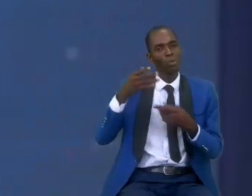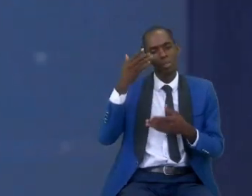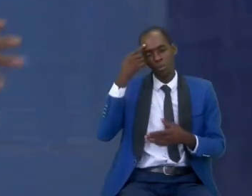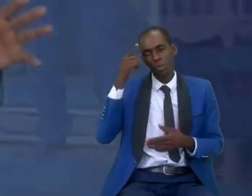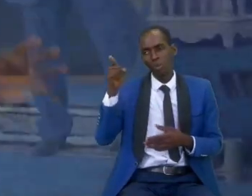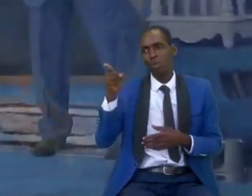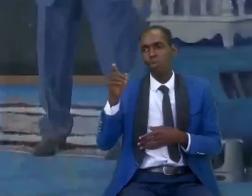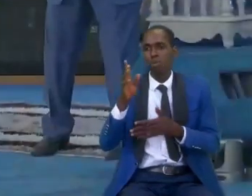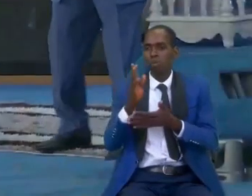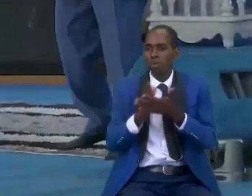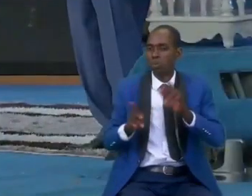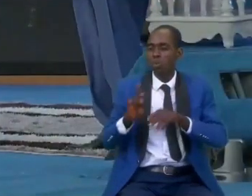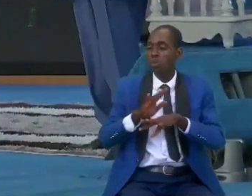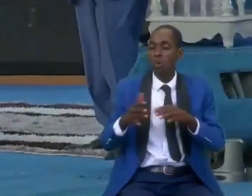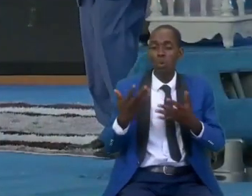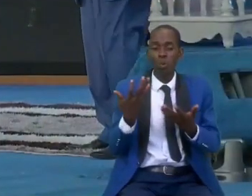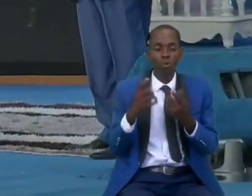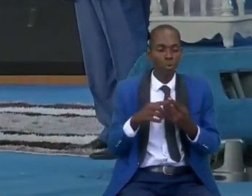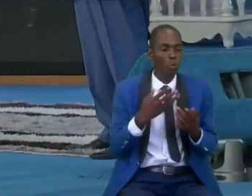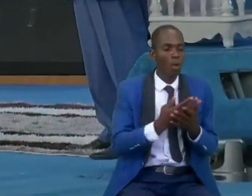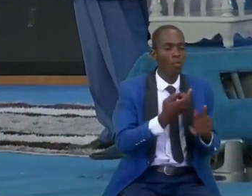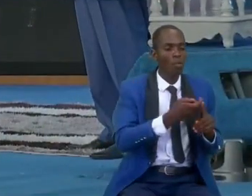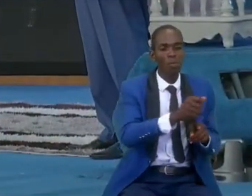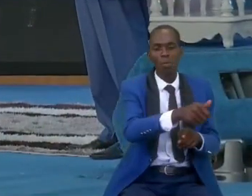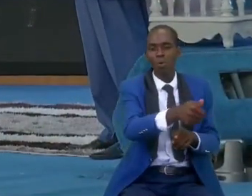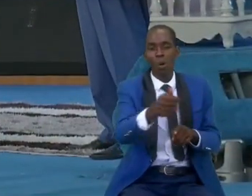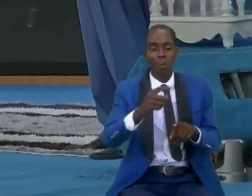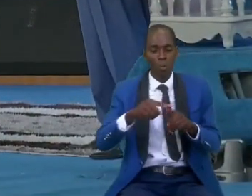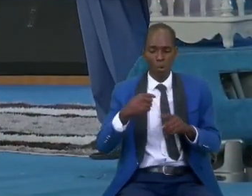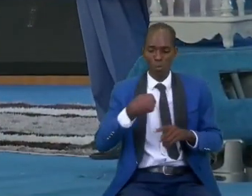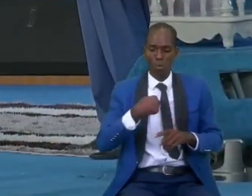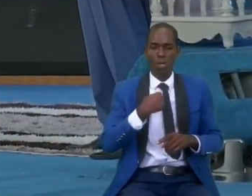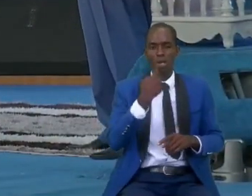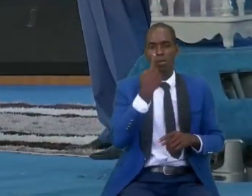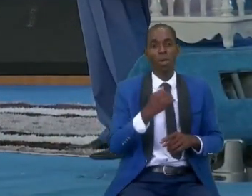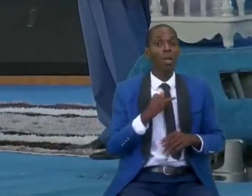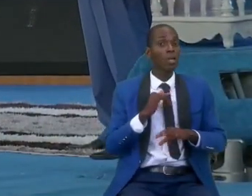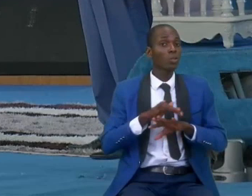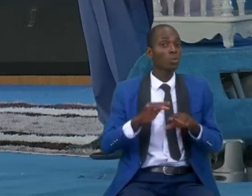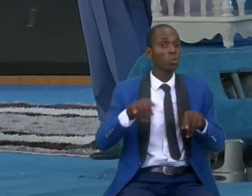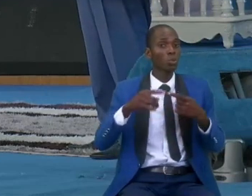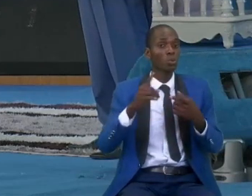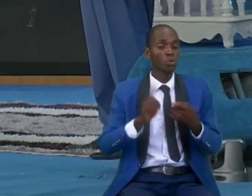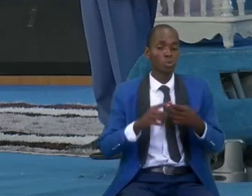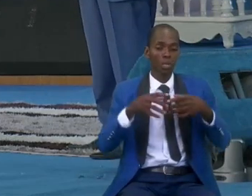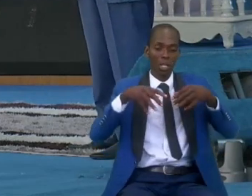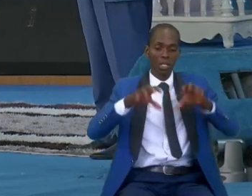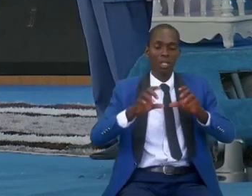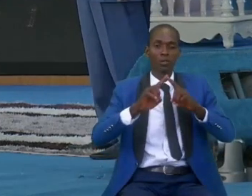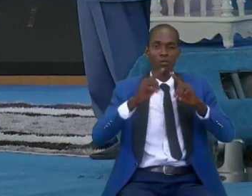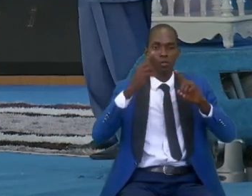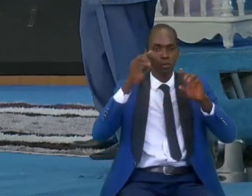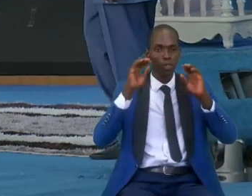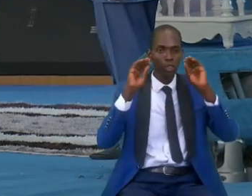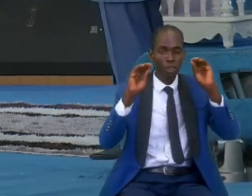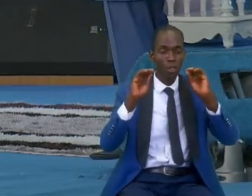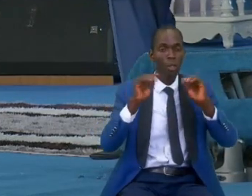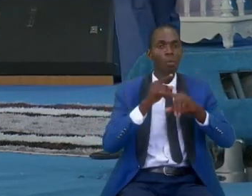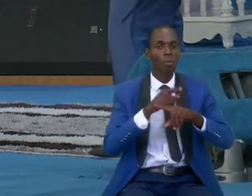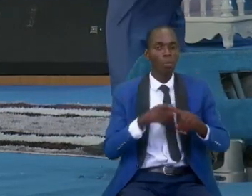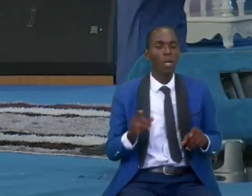and teach in the class today, but I will go because I am needed, needful. We're made